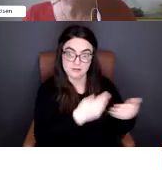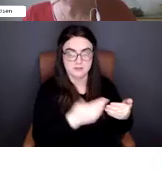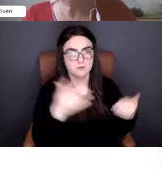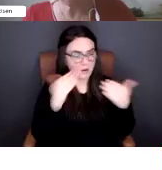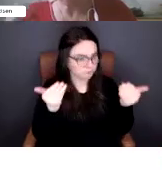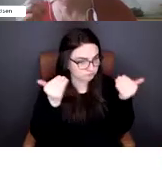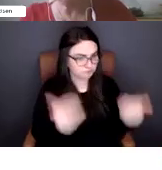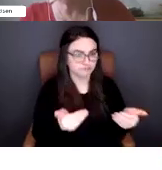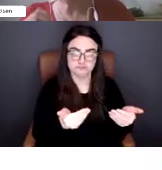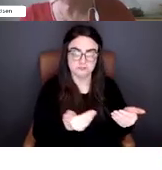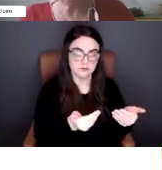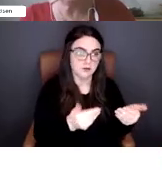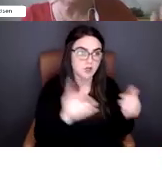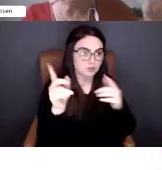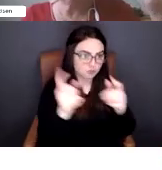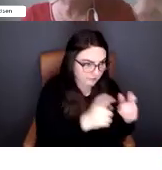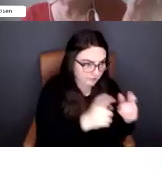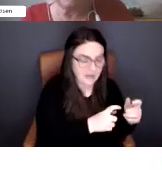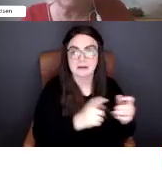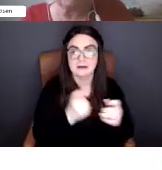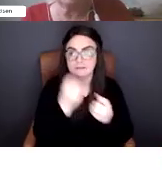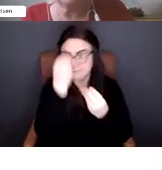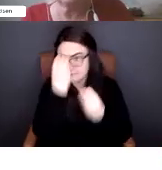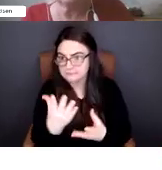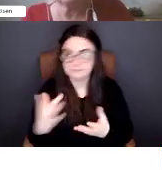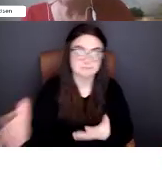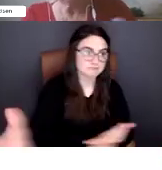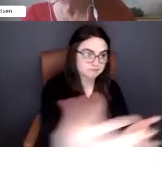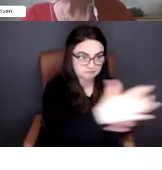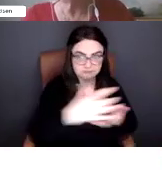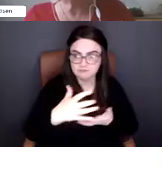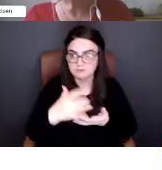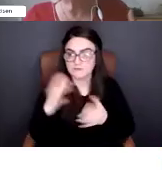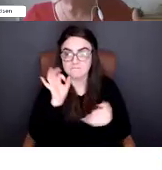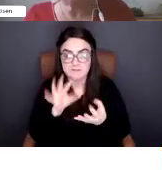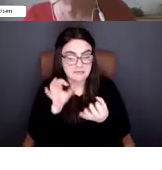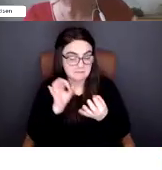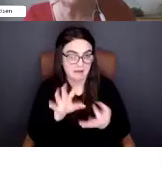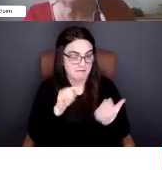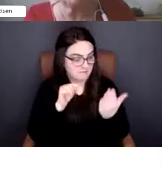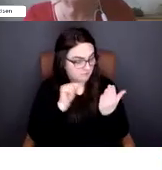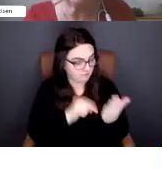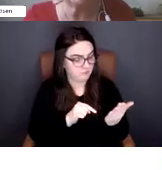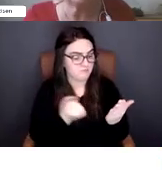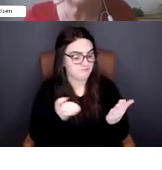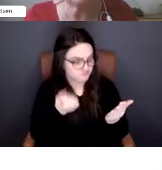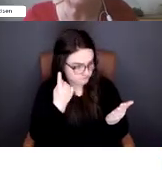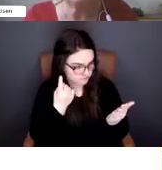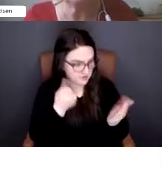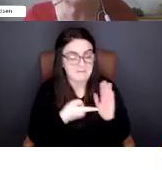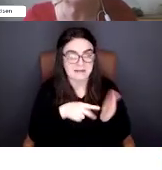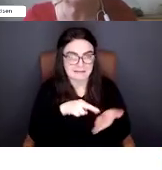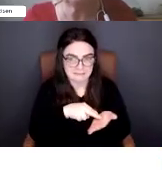and we used the feedback from stakeholders so that we're going to be able to make modifications